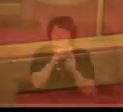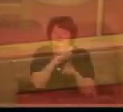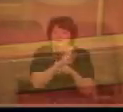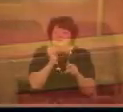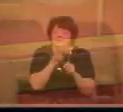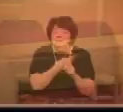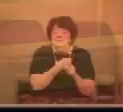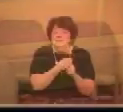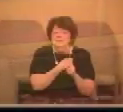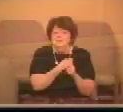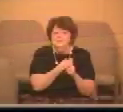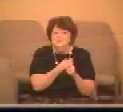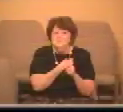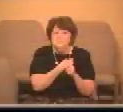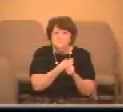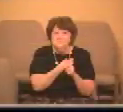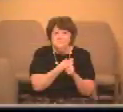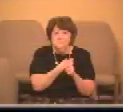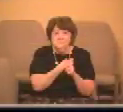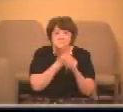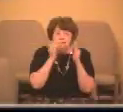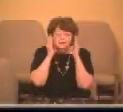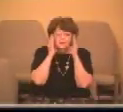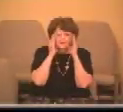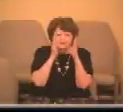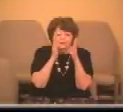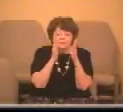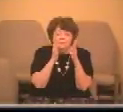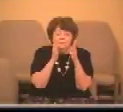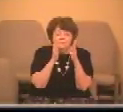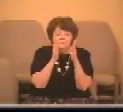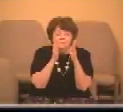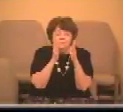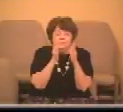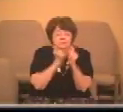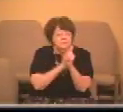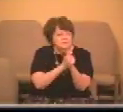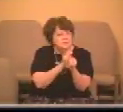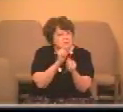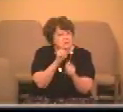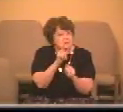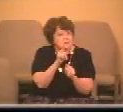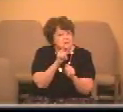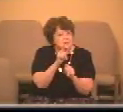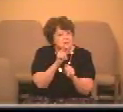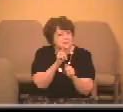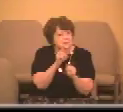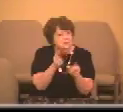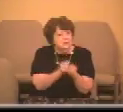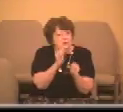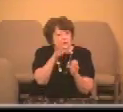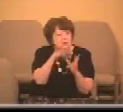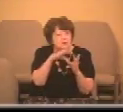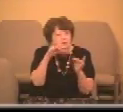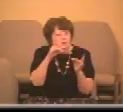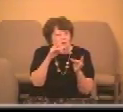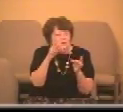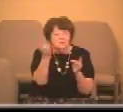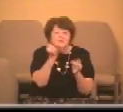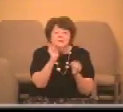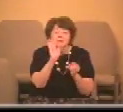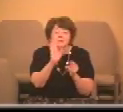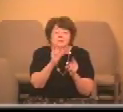us grounded and focused in following you. So by your Spirit now, take your